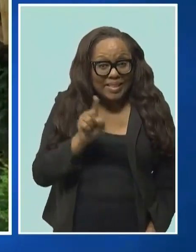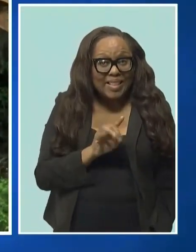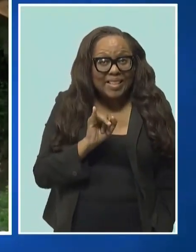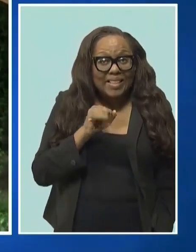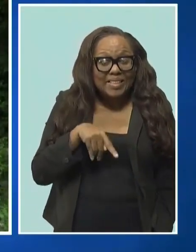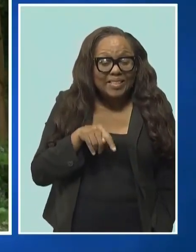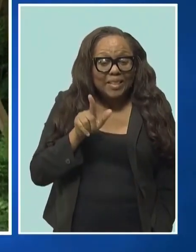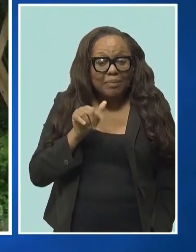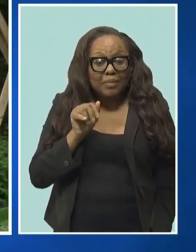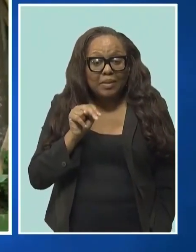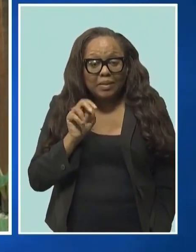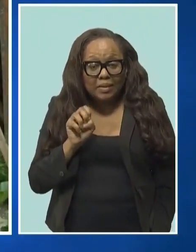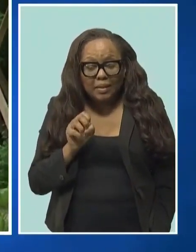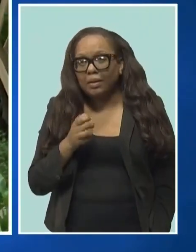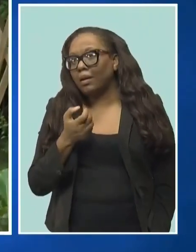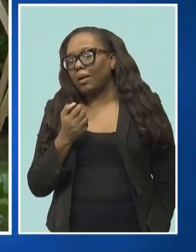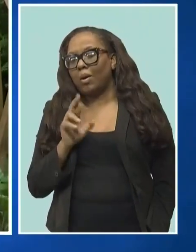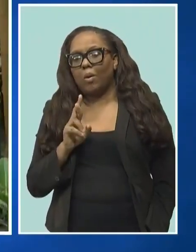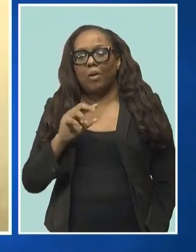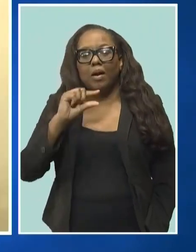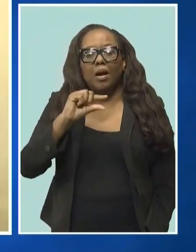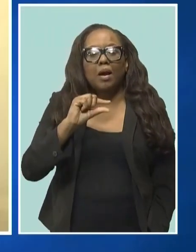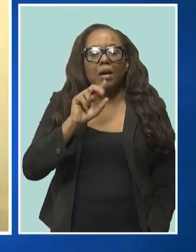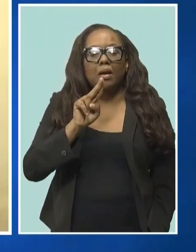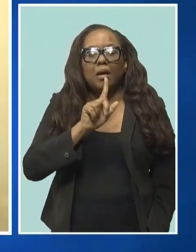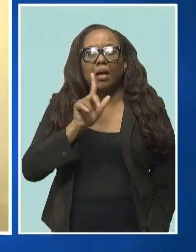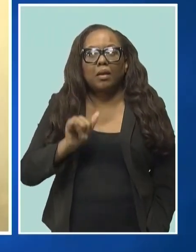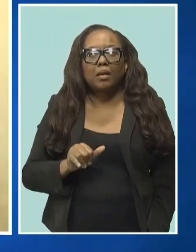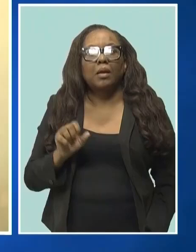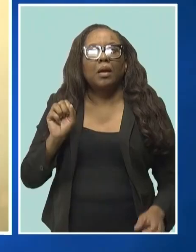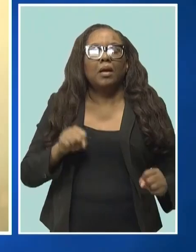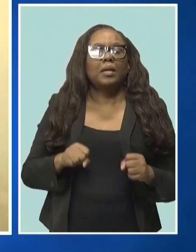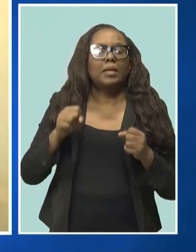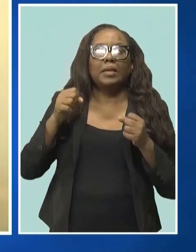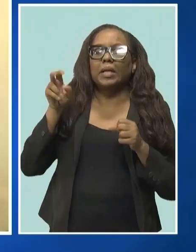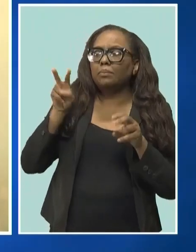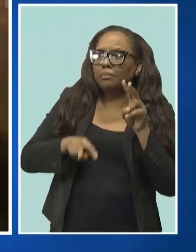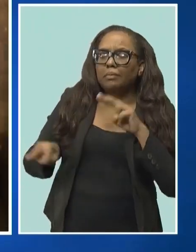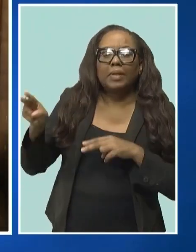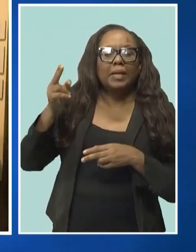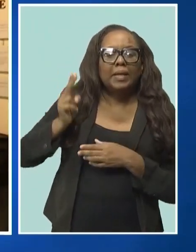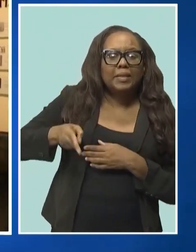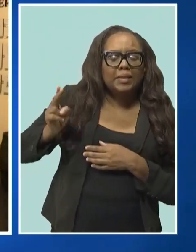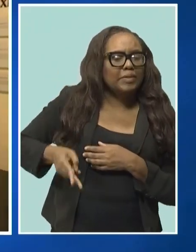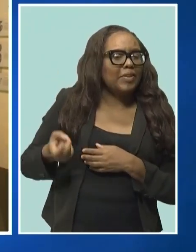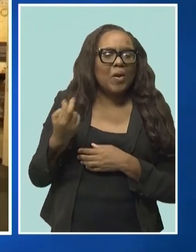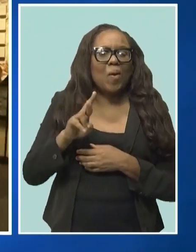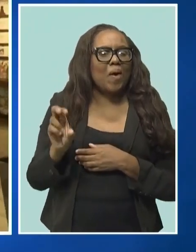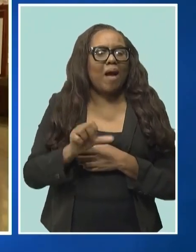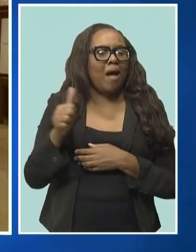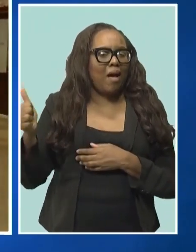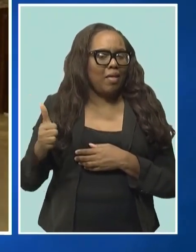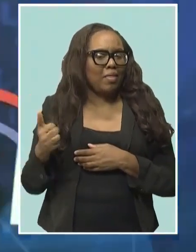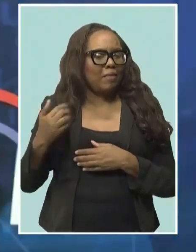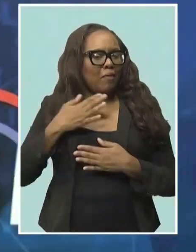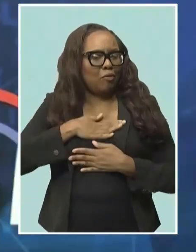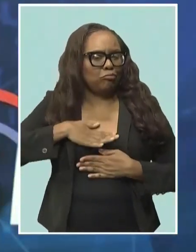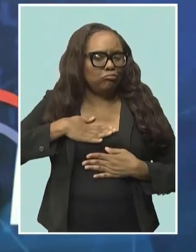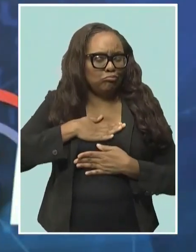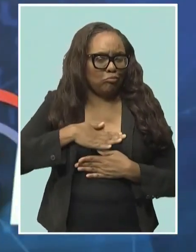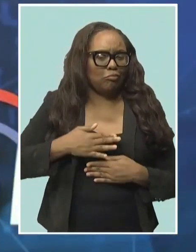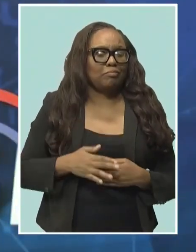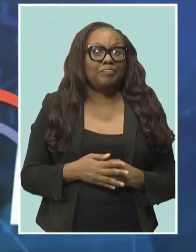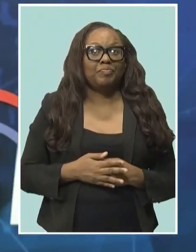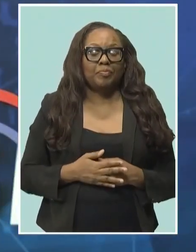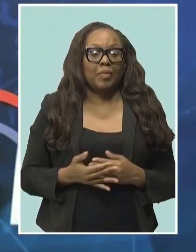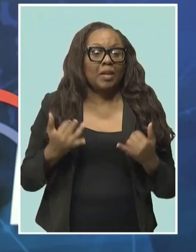gully challenge can go on a tram tour or check out the history of the cave. Wendy Burt, CBC News. Thank